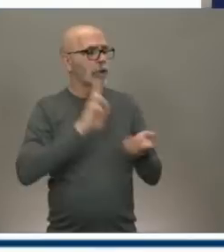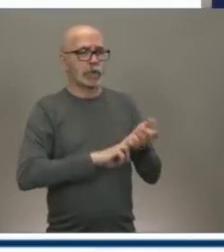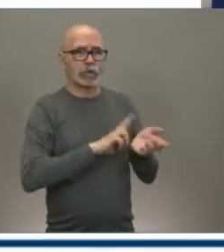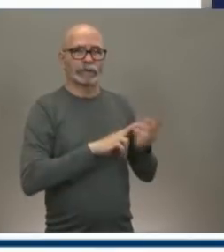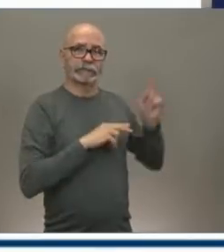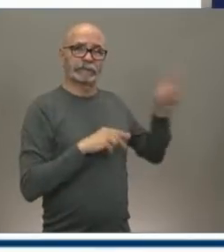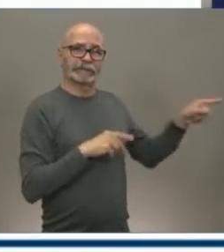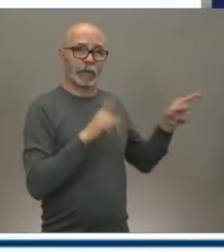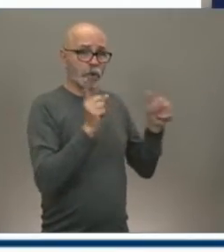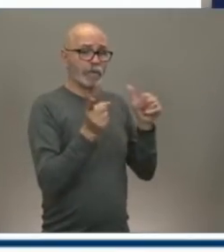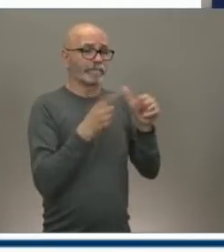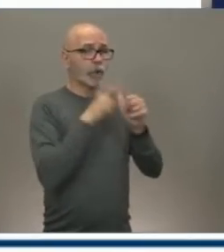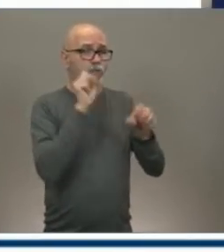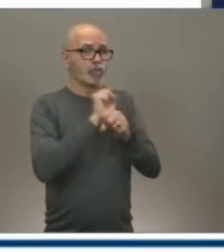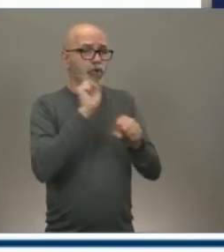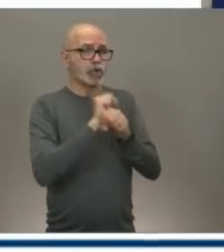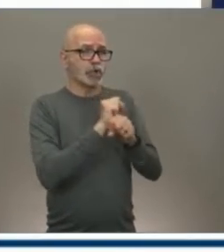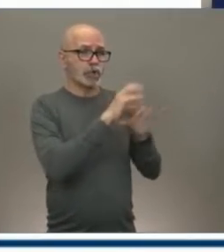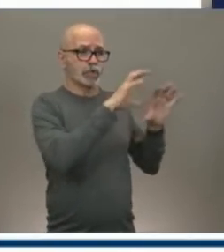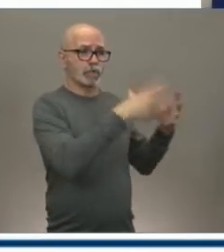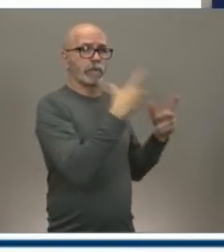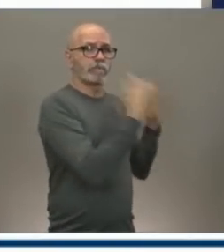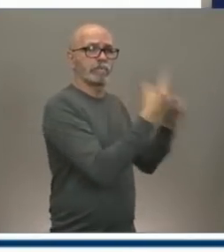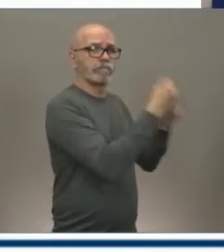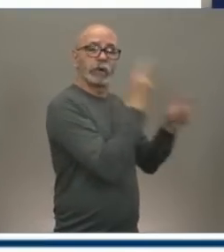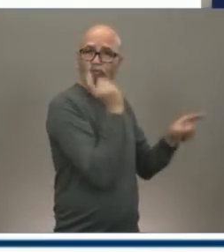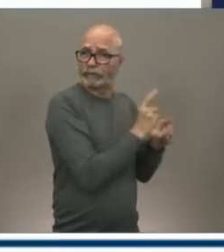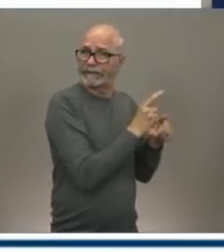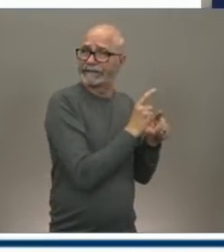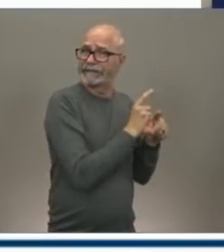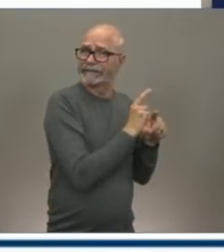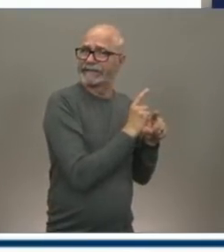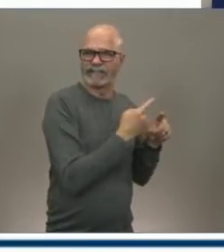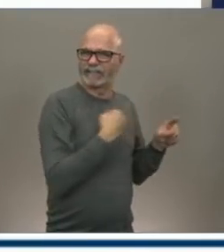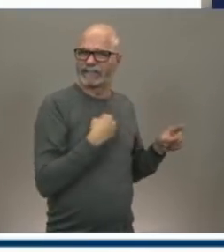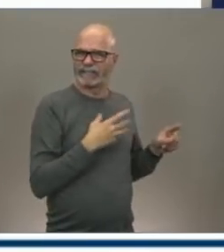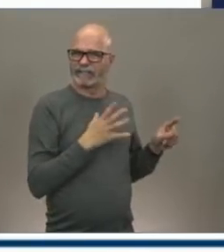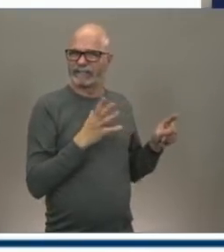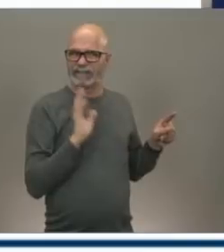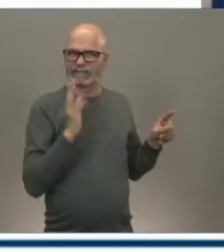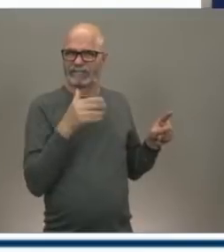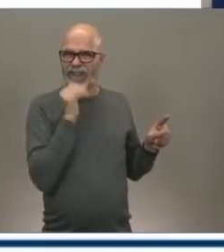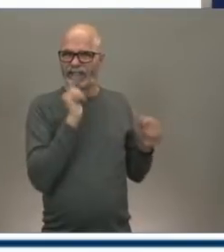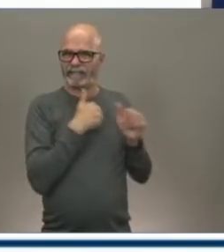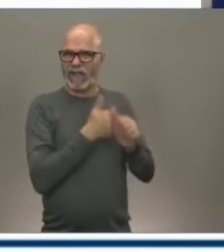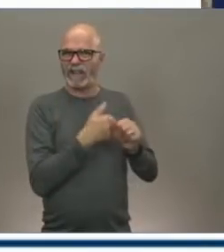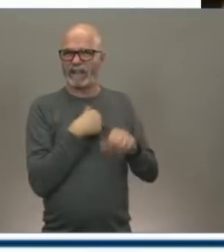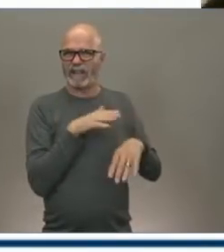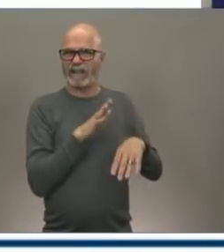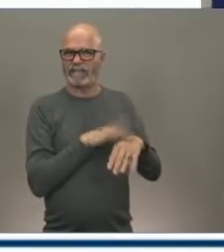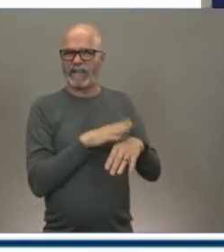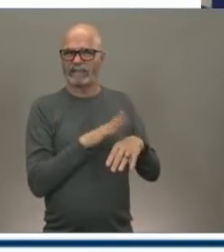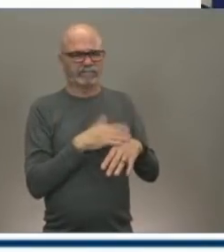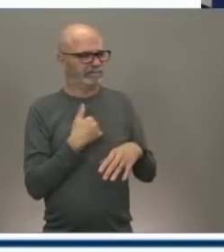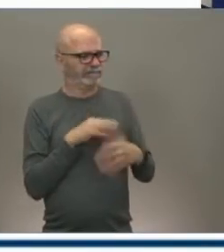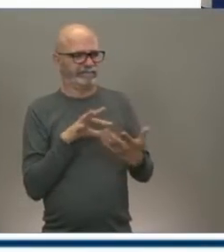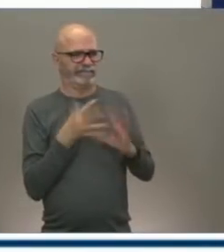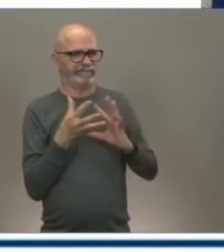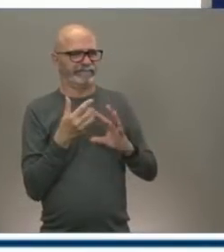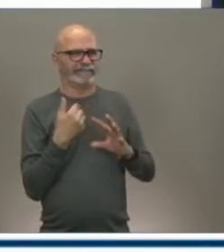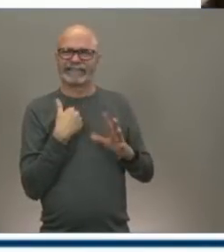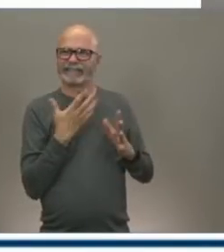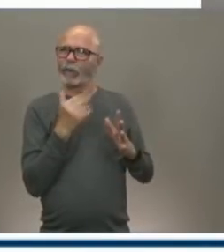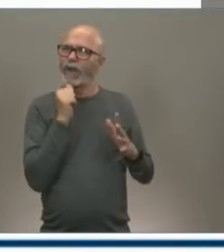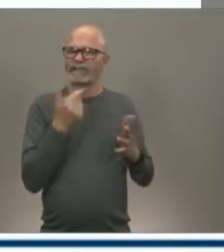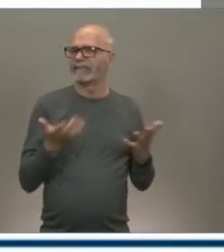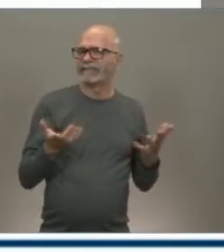line. So we are not strictly following that advice, and I'd like to know why. So the first groups